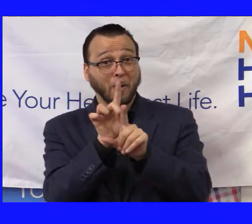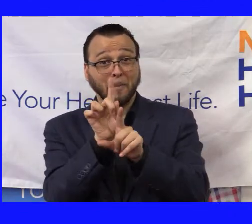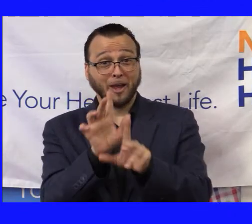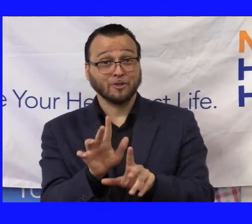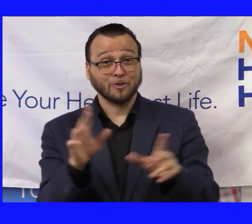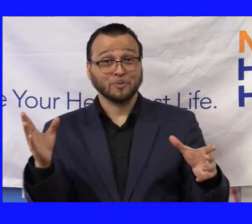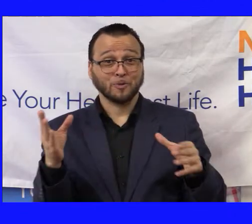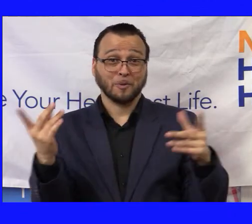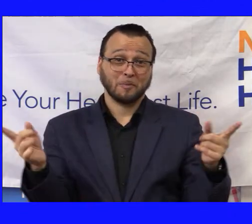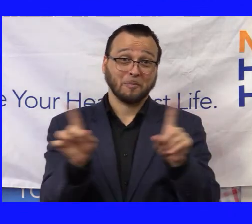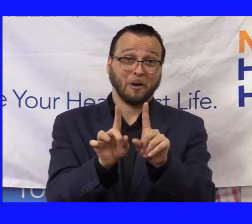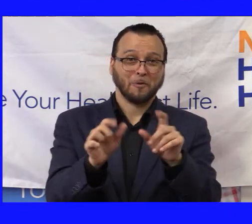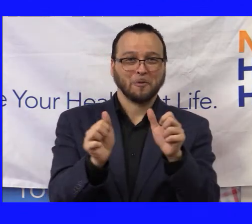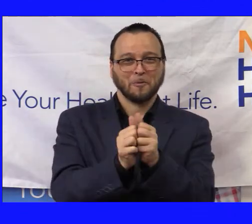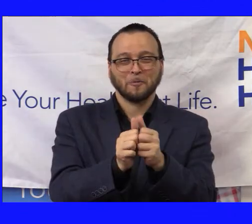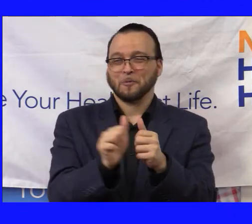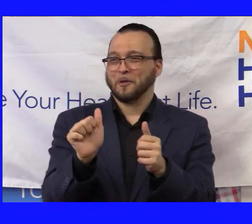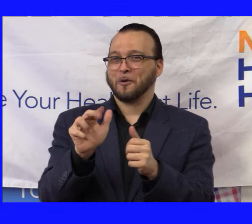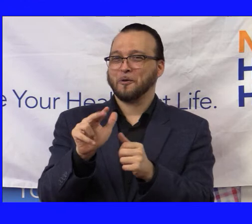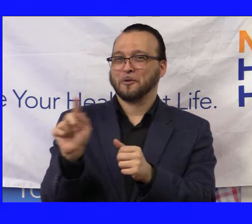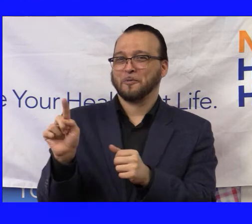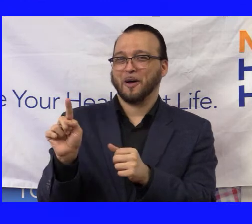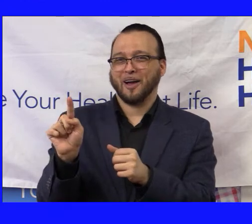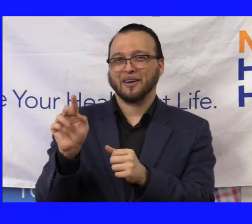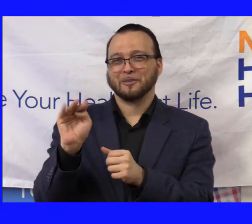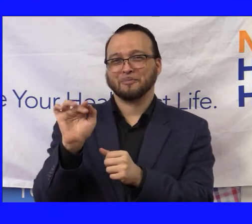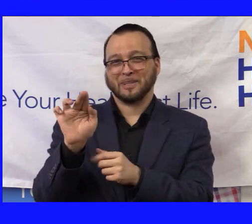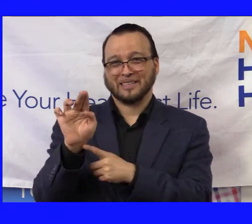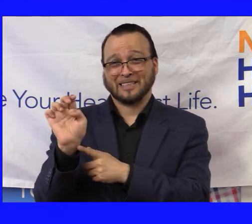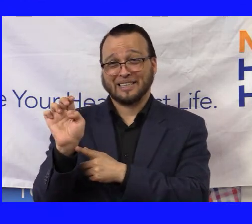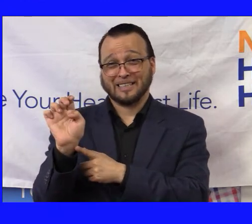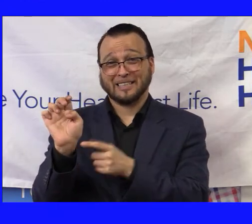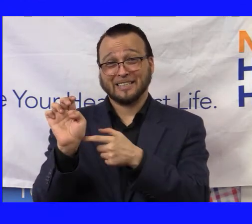paired with 31 mentees. This was a highly